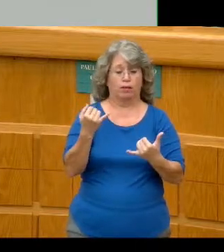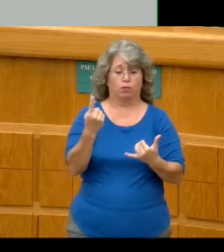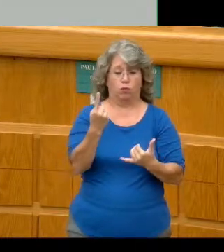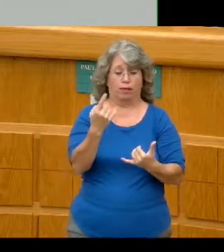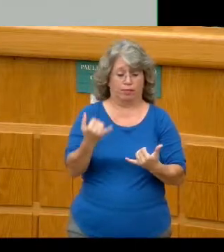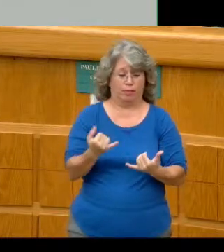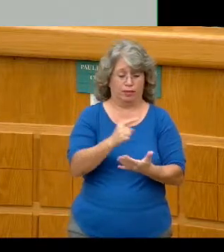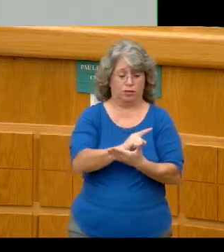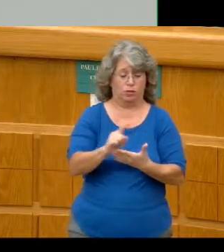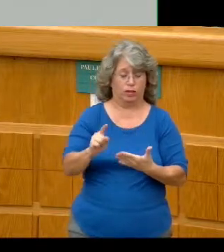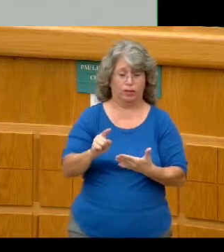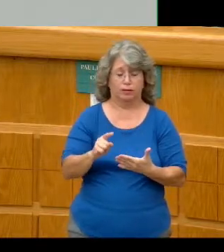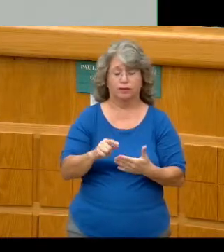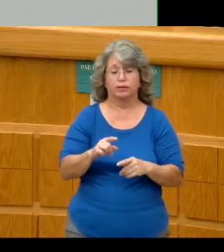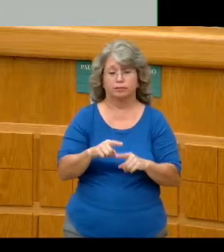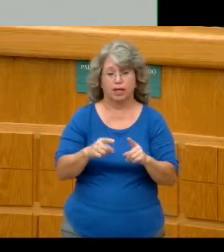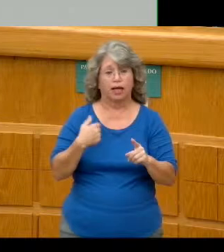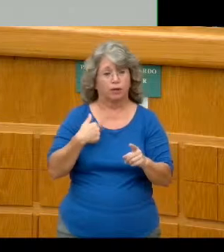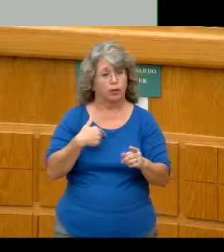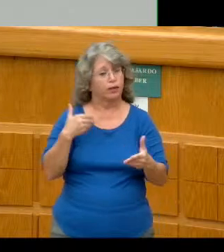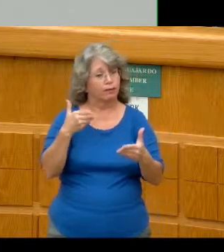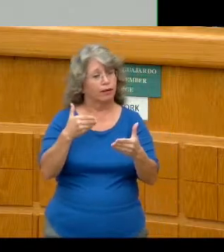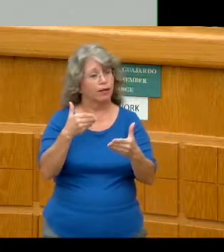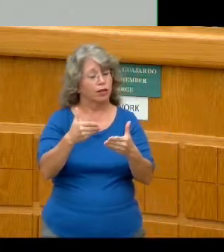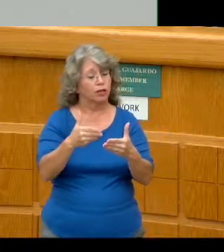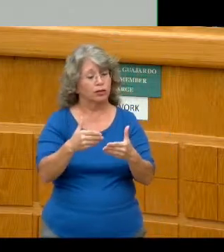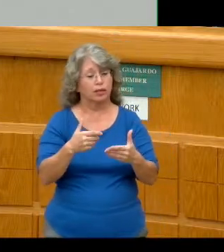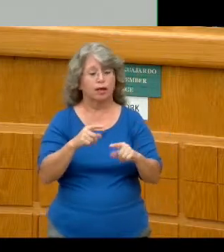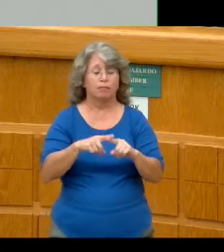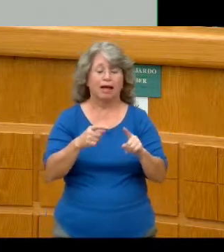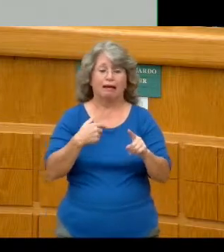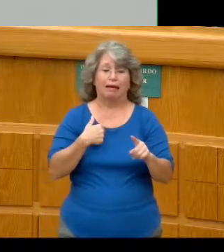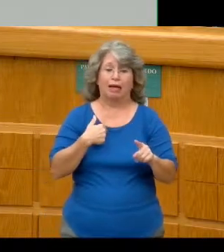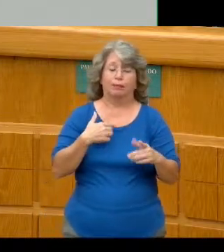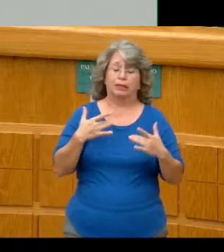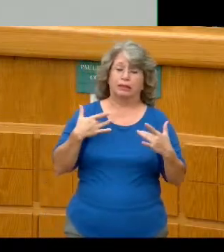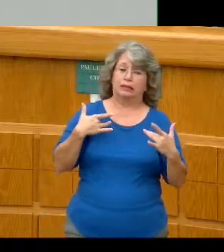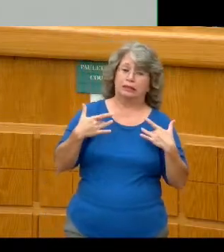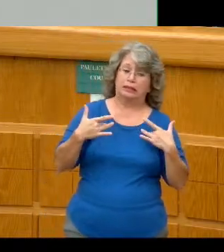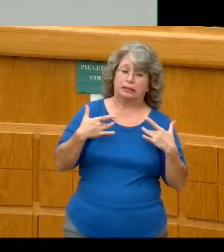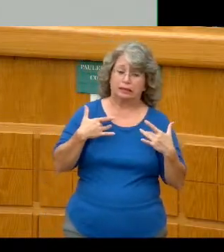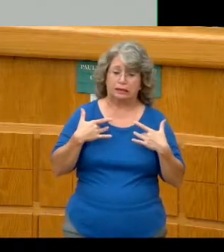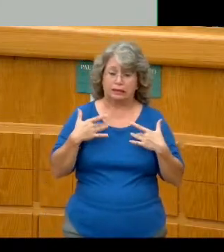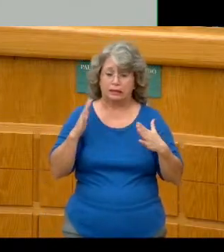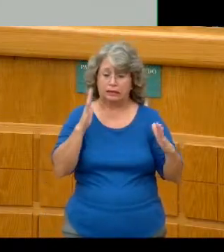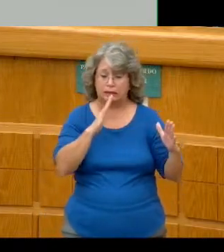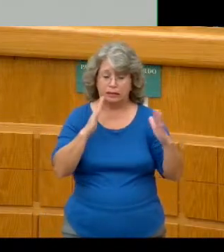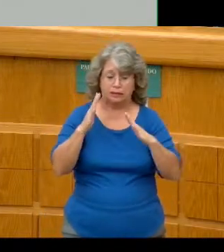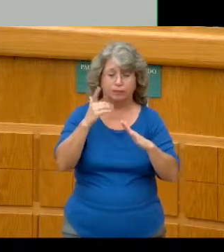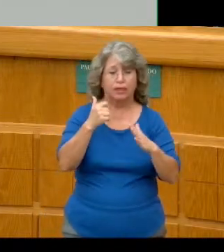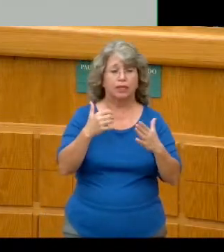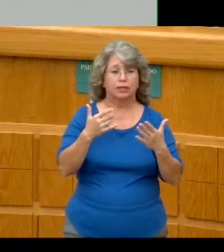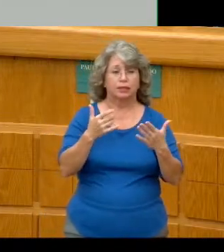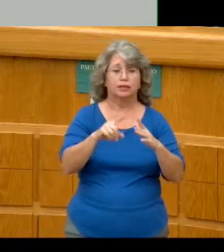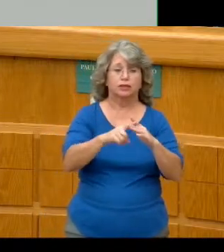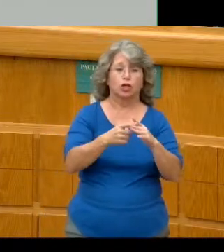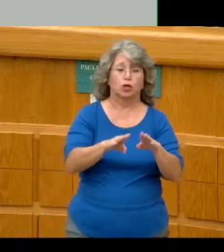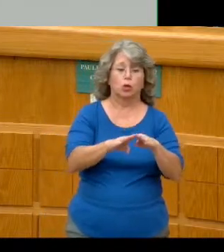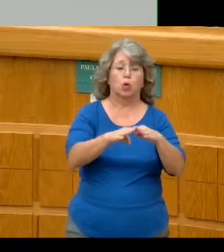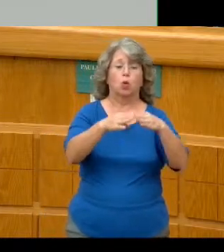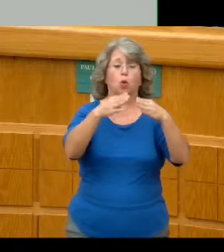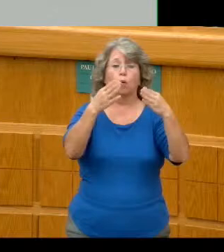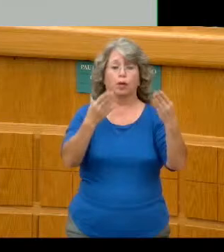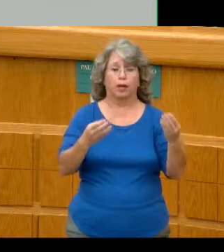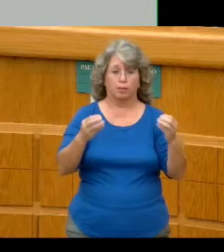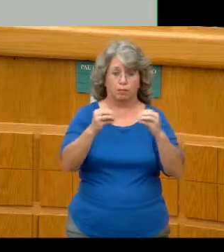there. Now, the thing that gives me a little bit pause is we're opening up more now, and so we might not be getting all the way there. We'll see what happens.